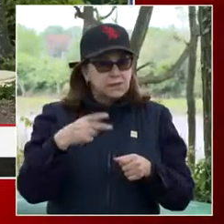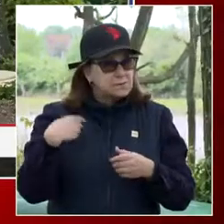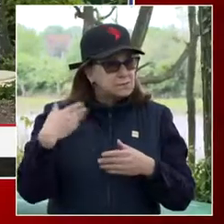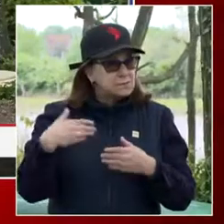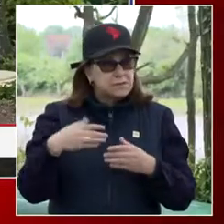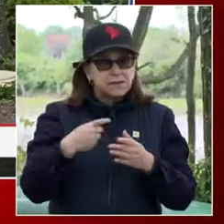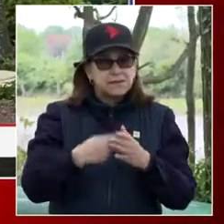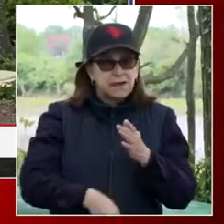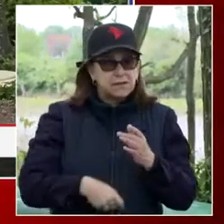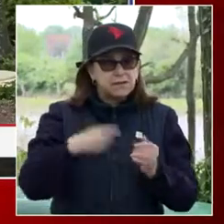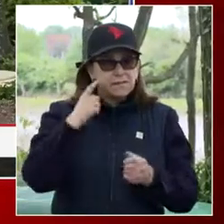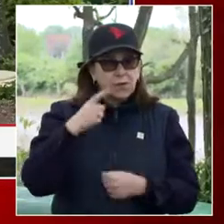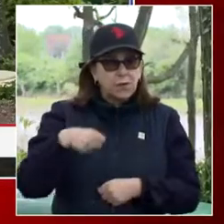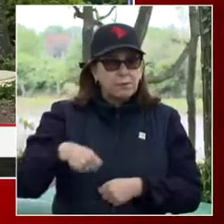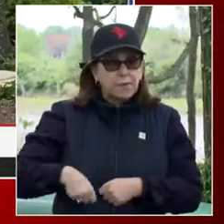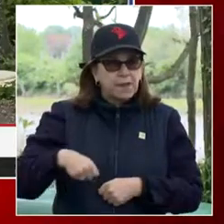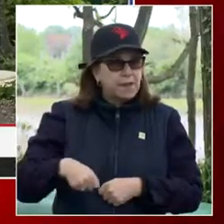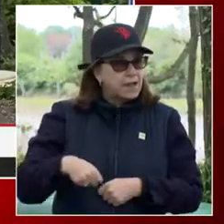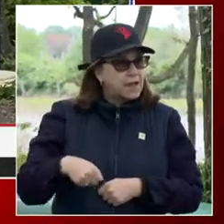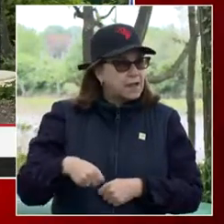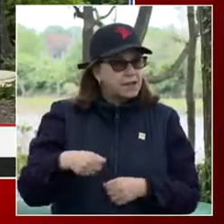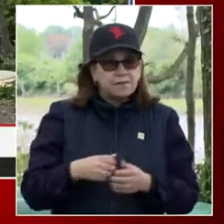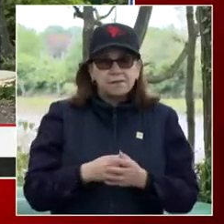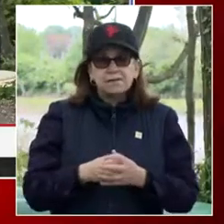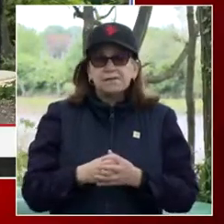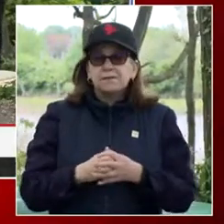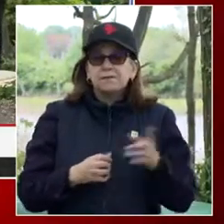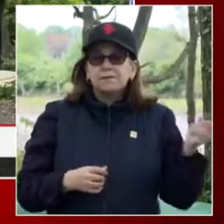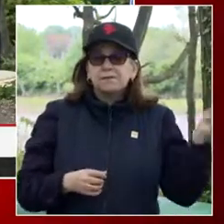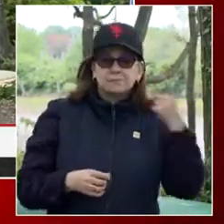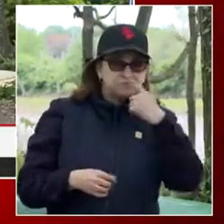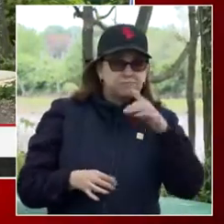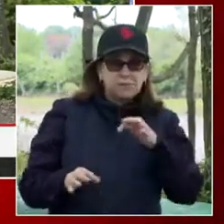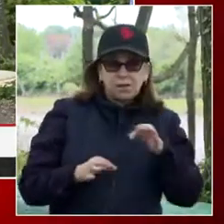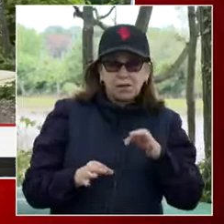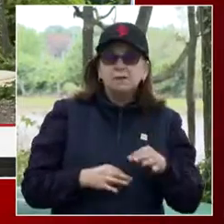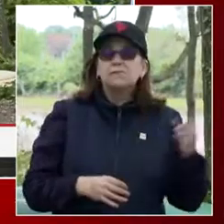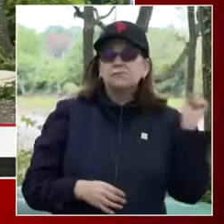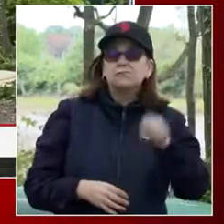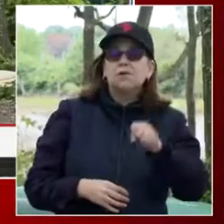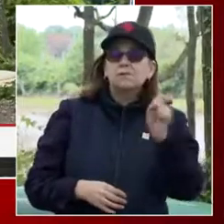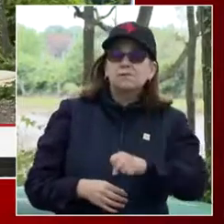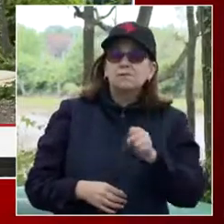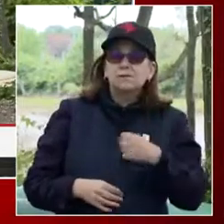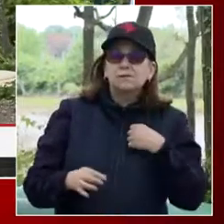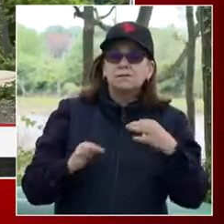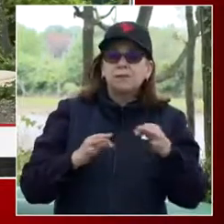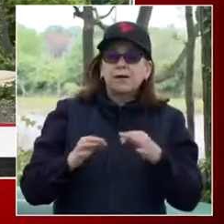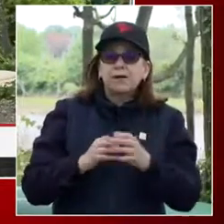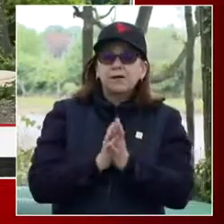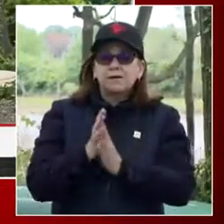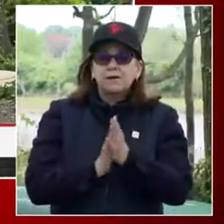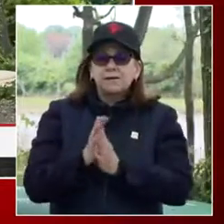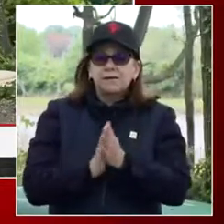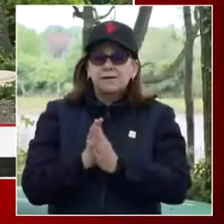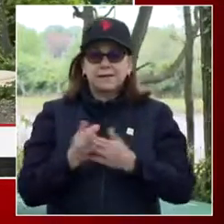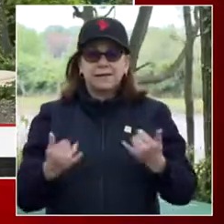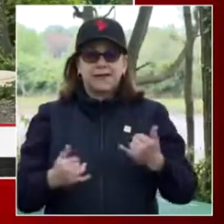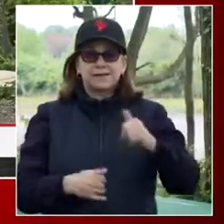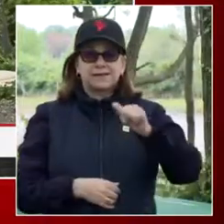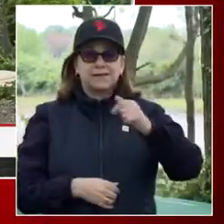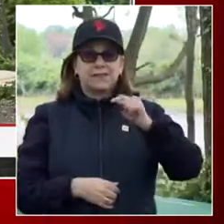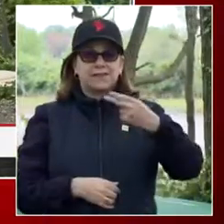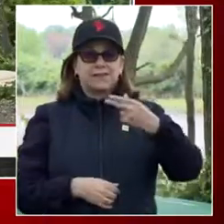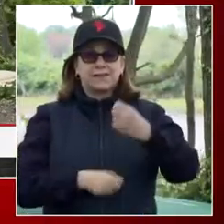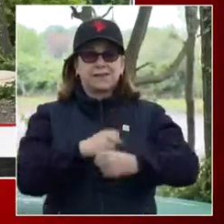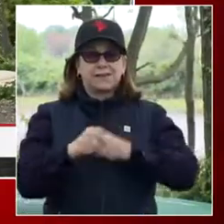not bags, what are you seeing in the river? Thank you for that question. This marks the 10th year of the bag tax, bag